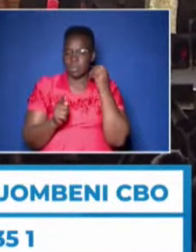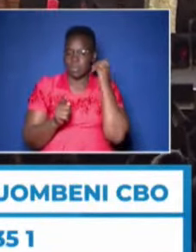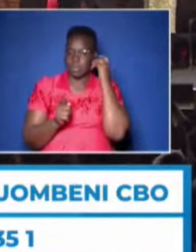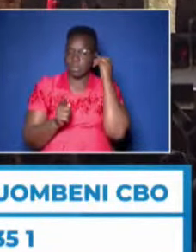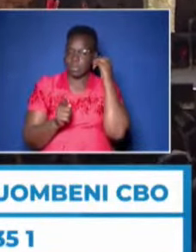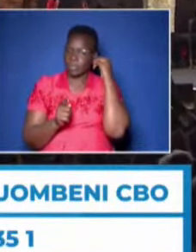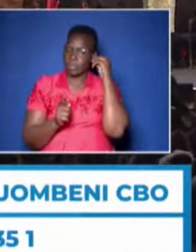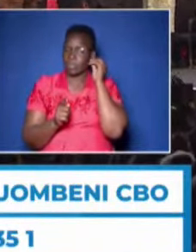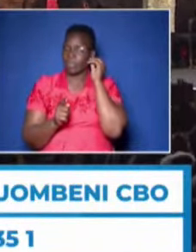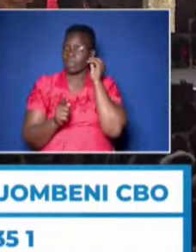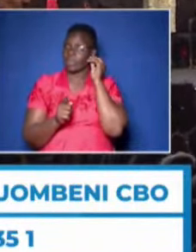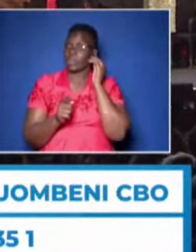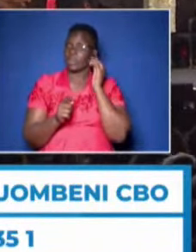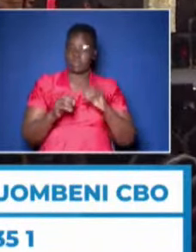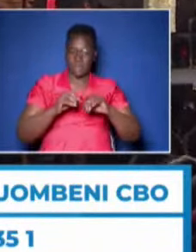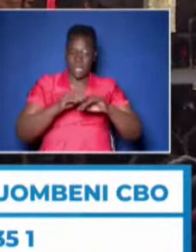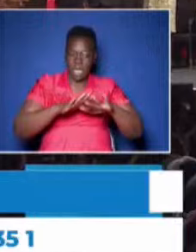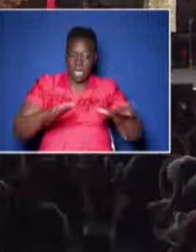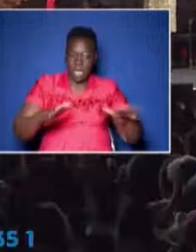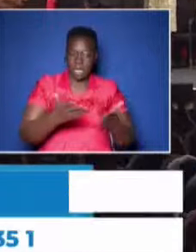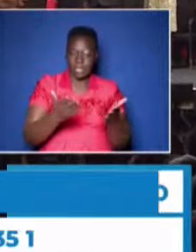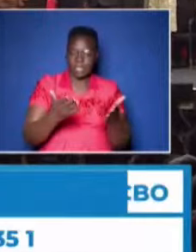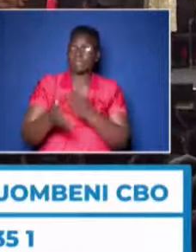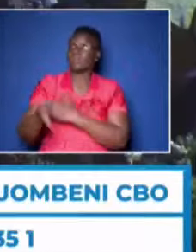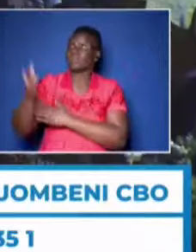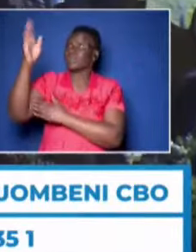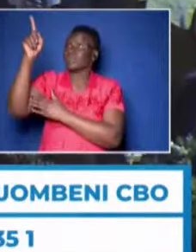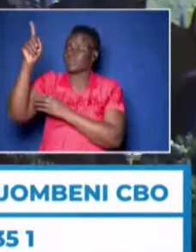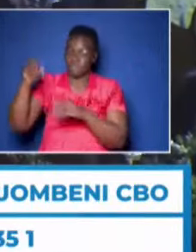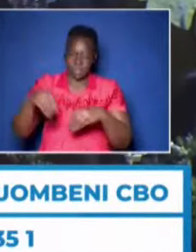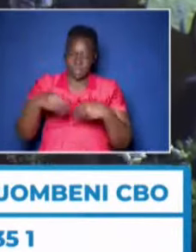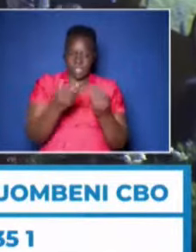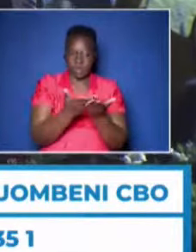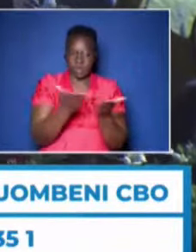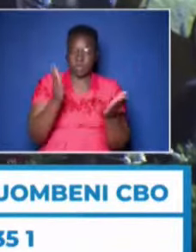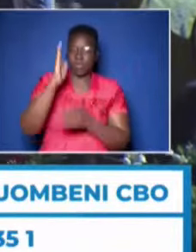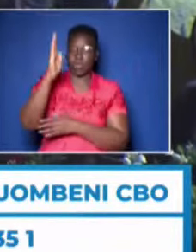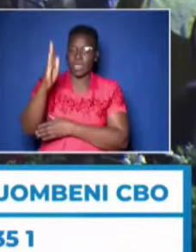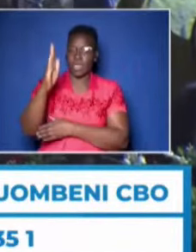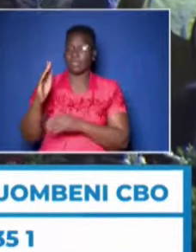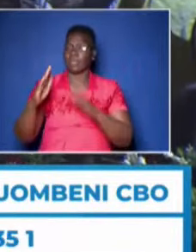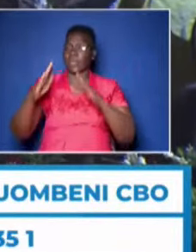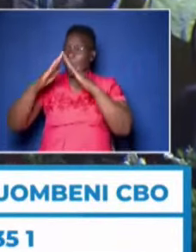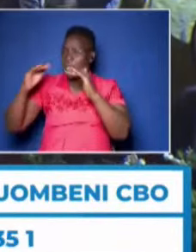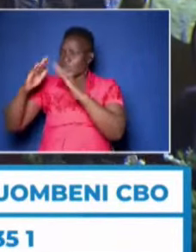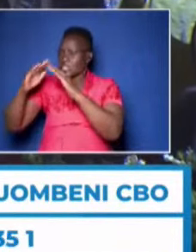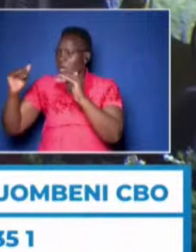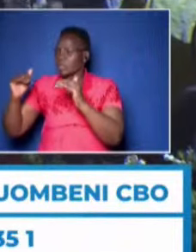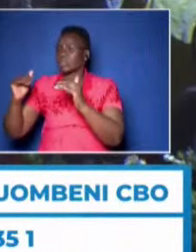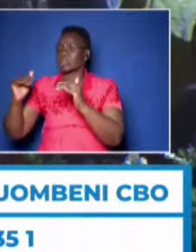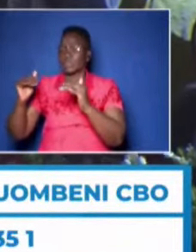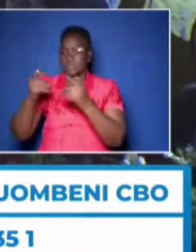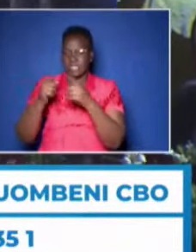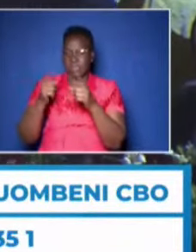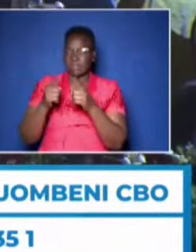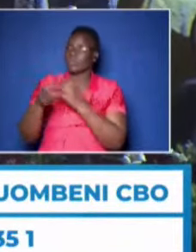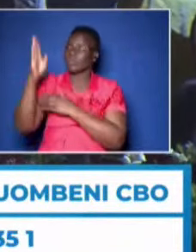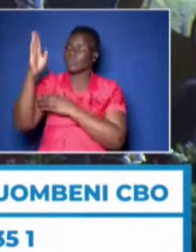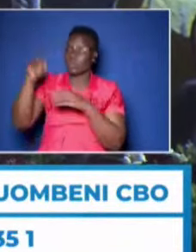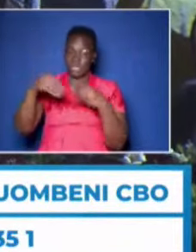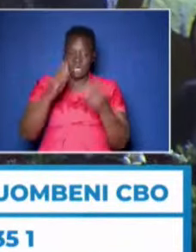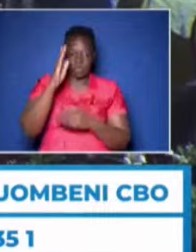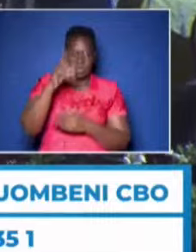you land God will give you new properties do you believe